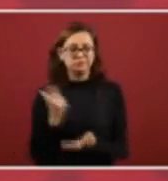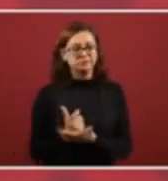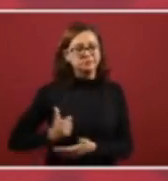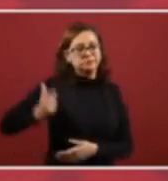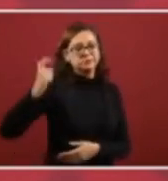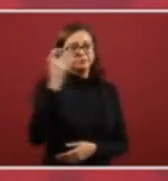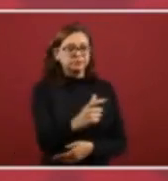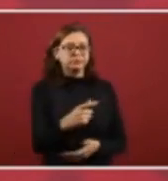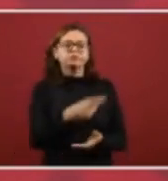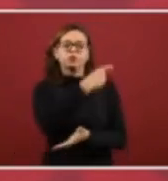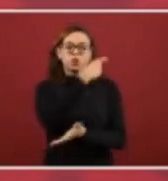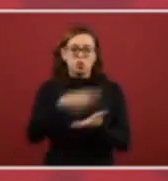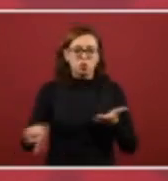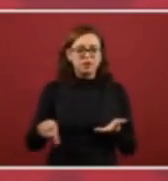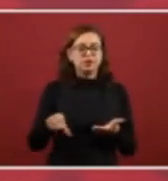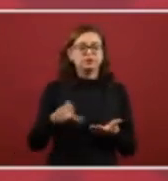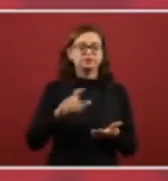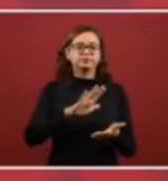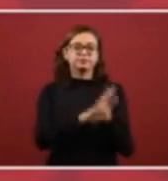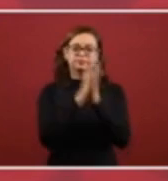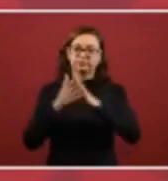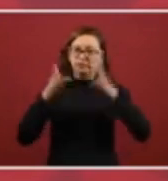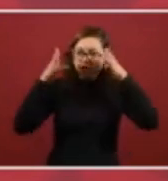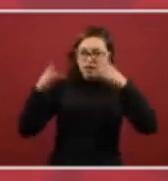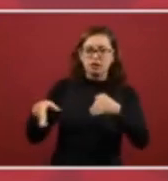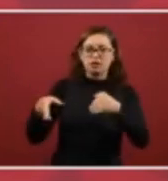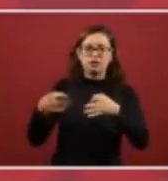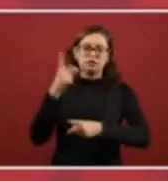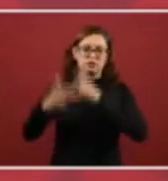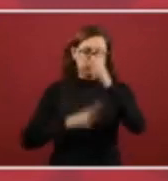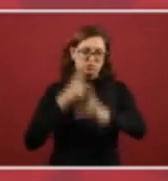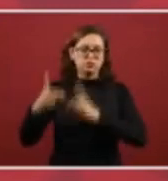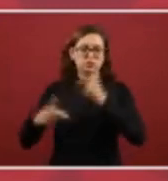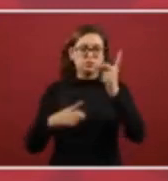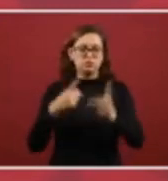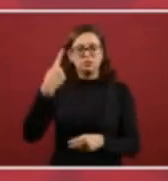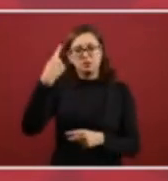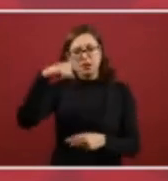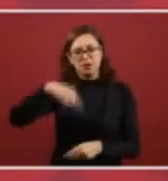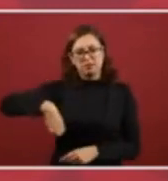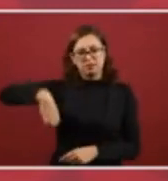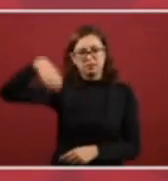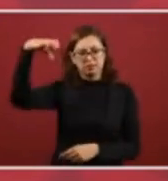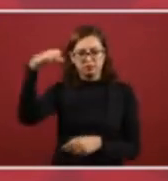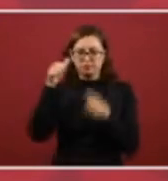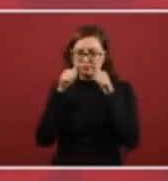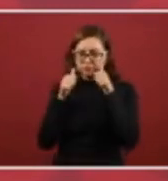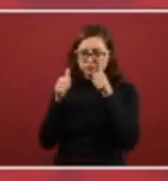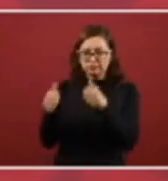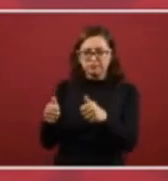to destine it for older adults. And yes, it's there.